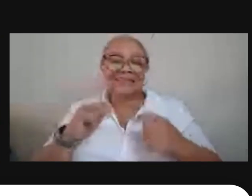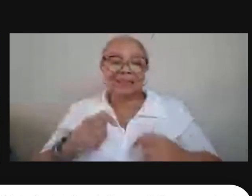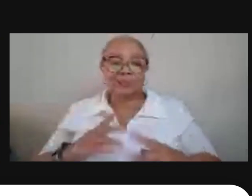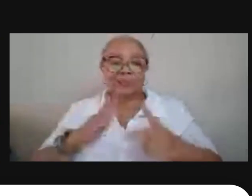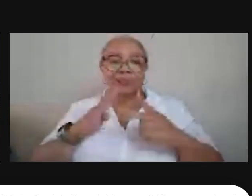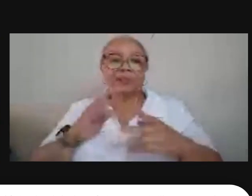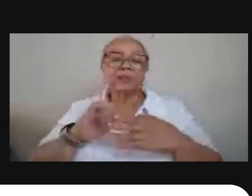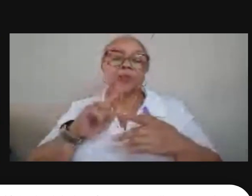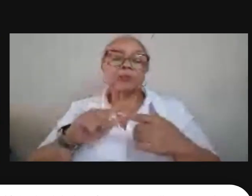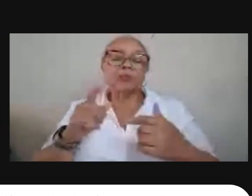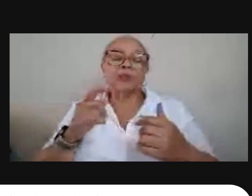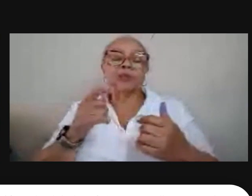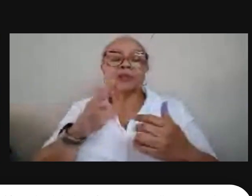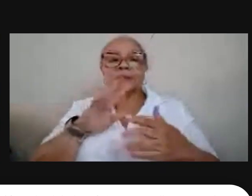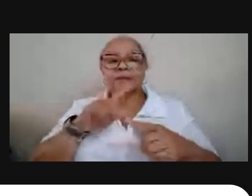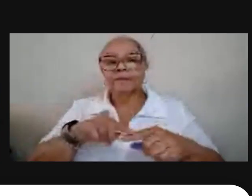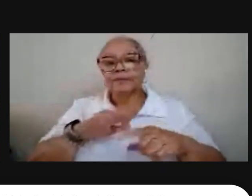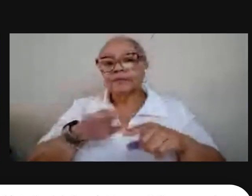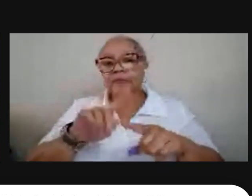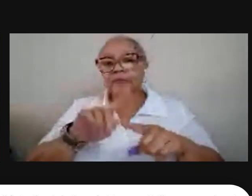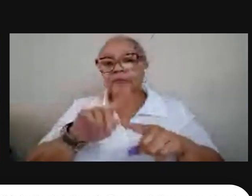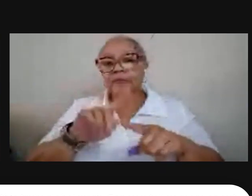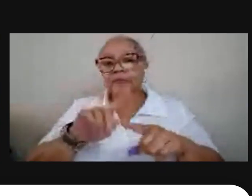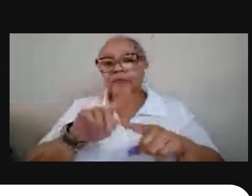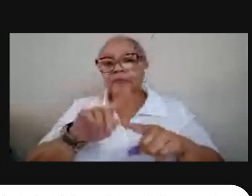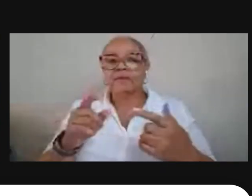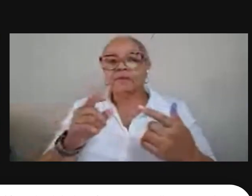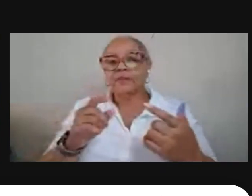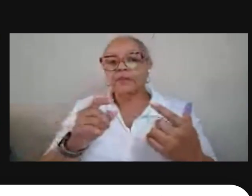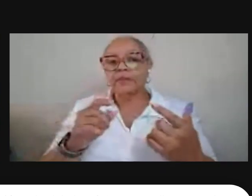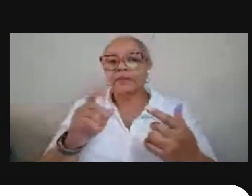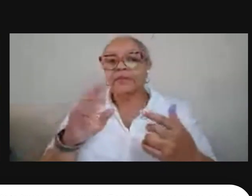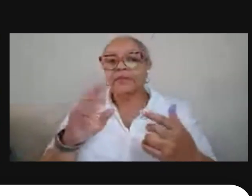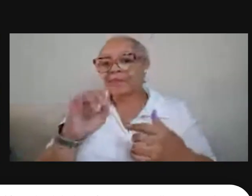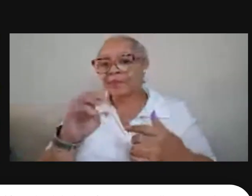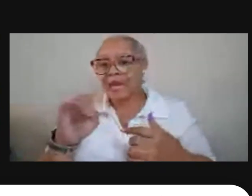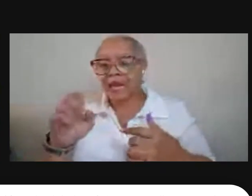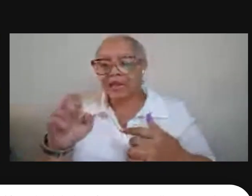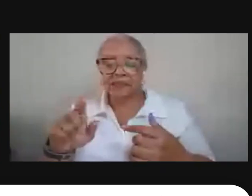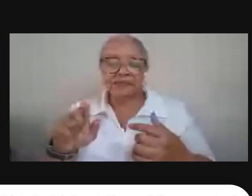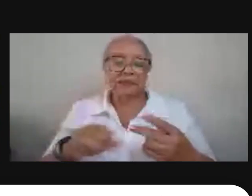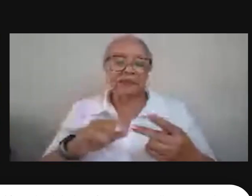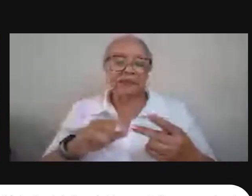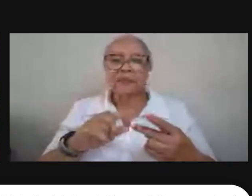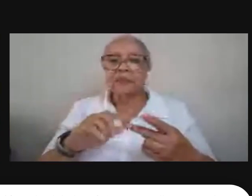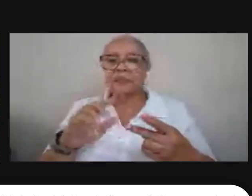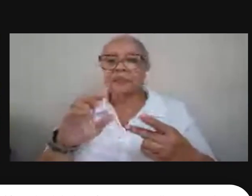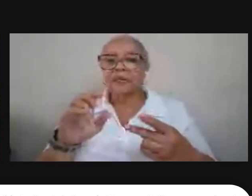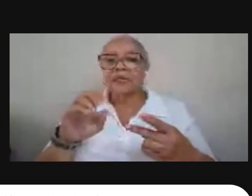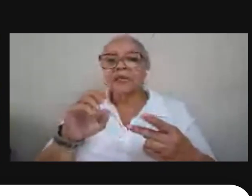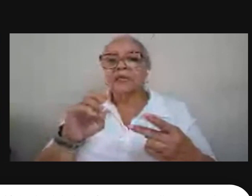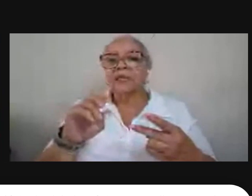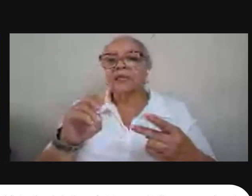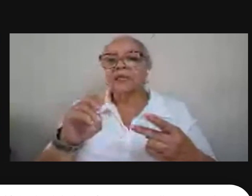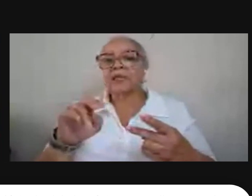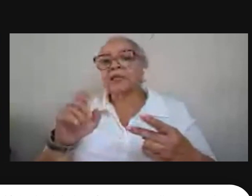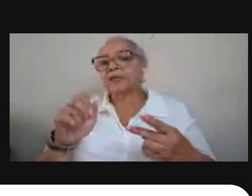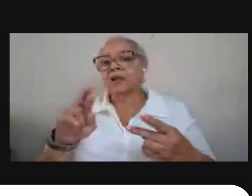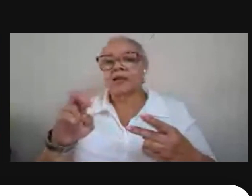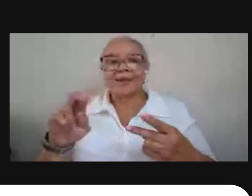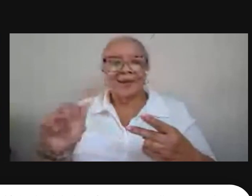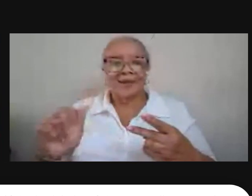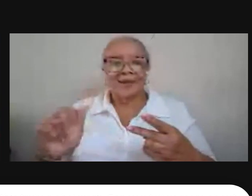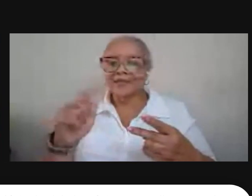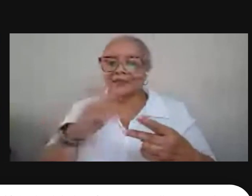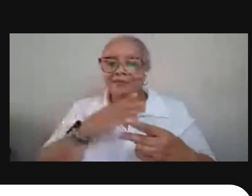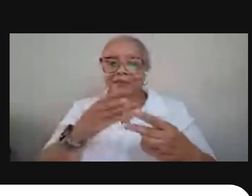different, metabolomics approaches like mass spec, immunology, RNA sequencing, single cell RNA sequencing, and